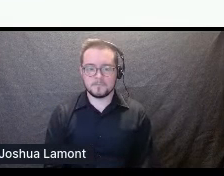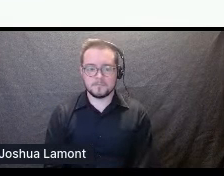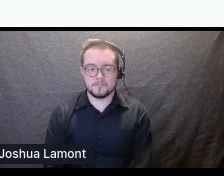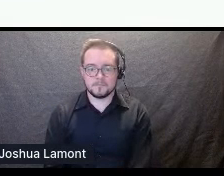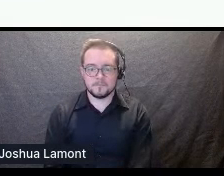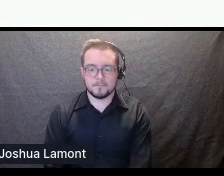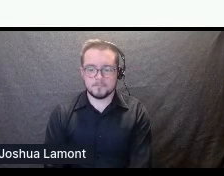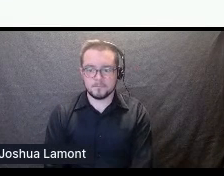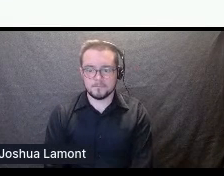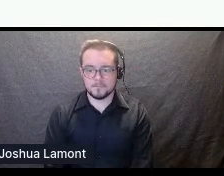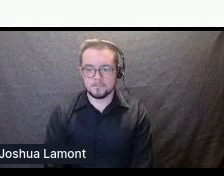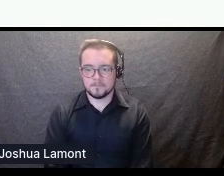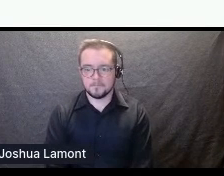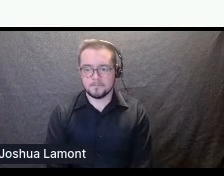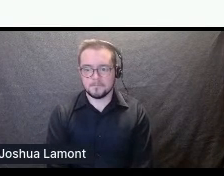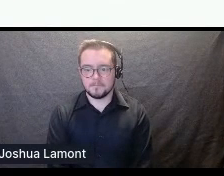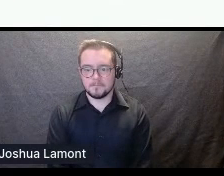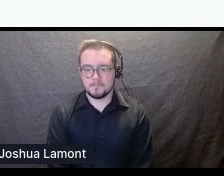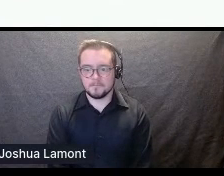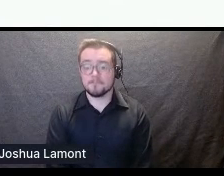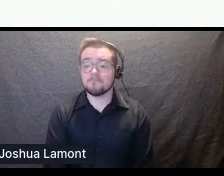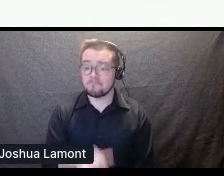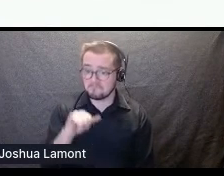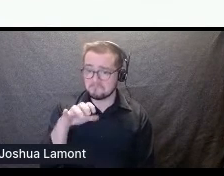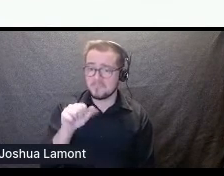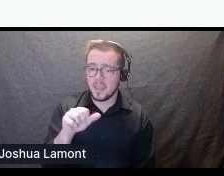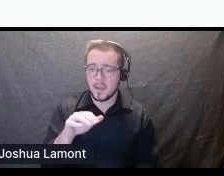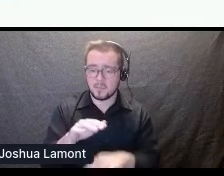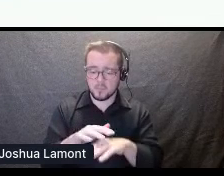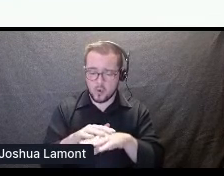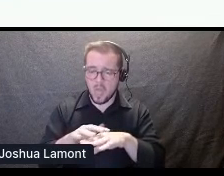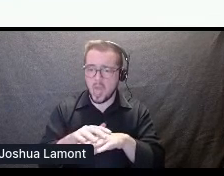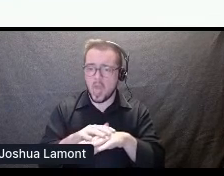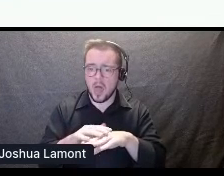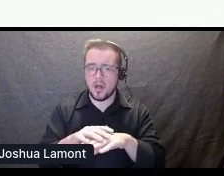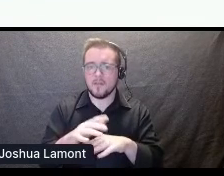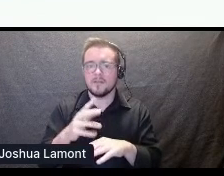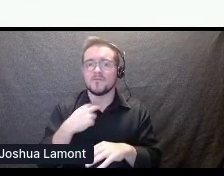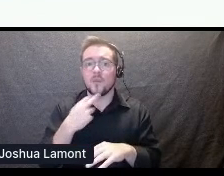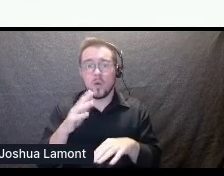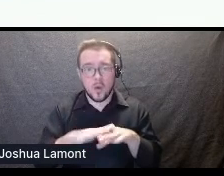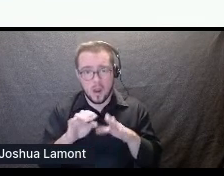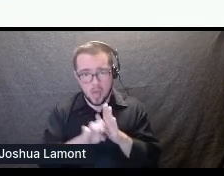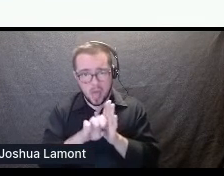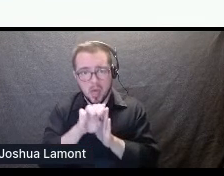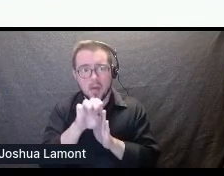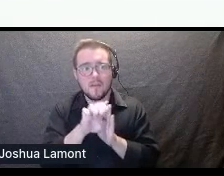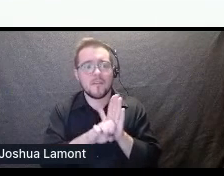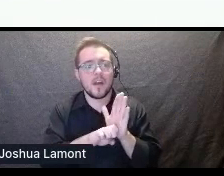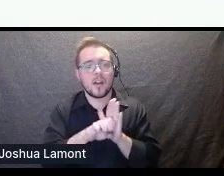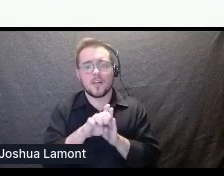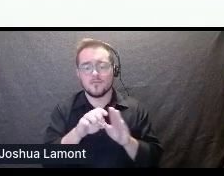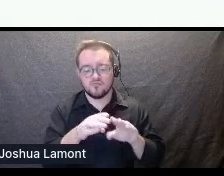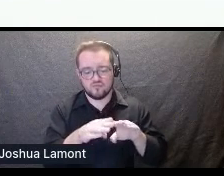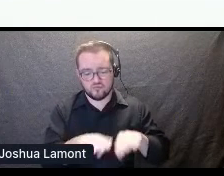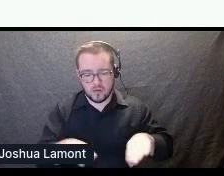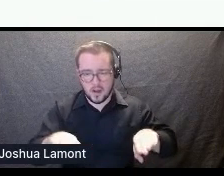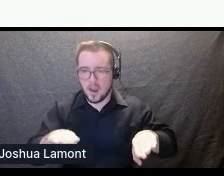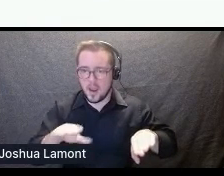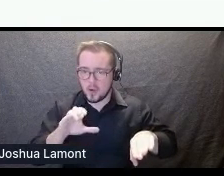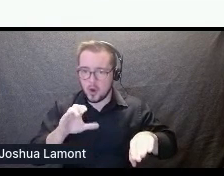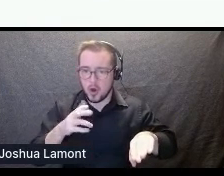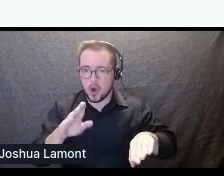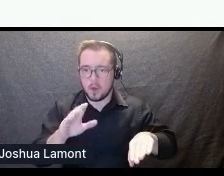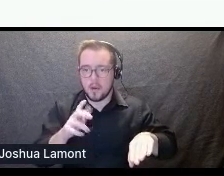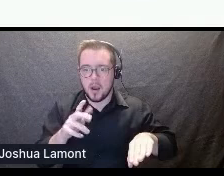Let's see. Yeah, Braille and voice on elevators, ramps and cutouts in the pavement, elevators, once again, curb